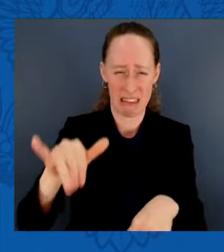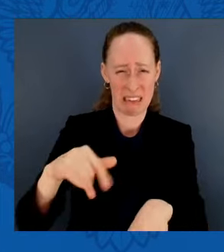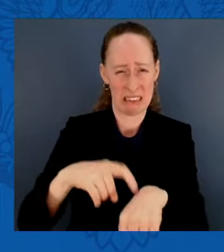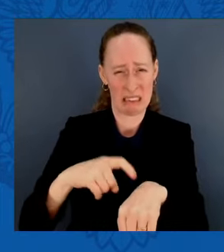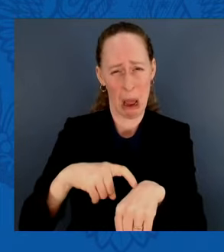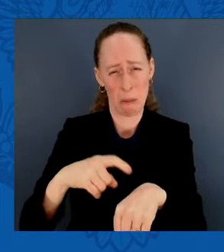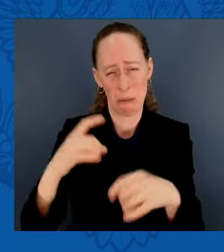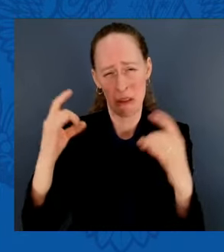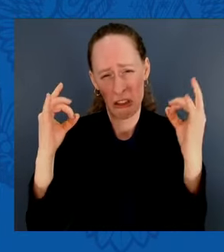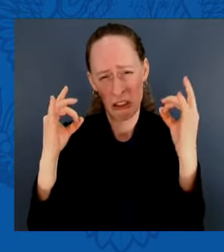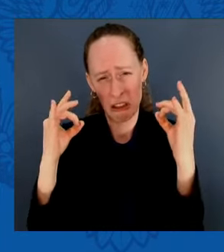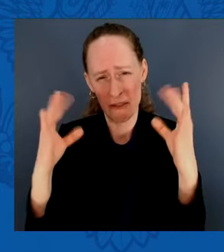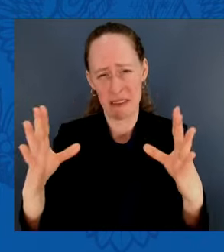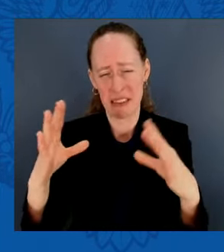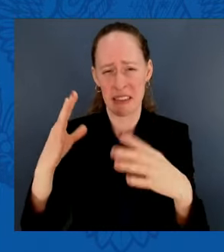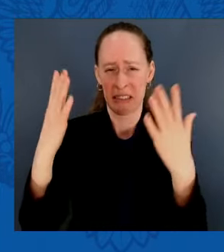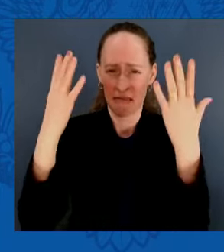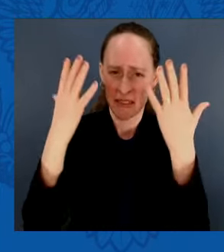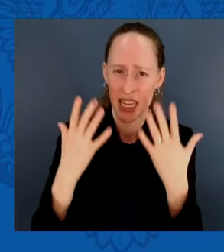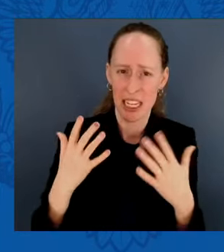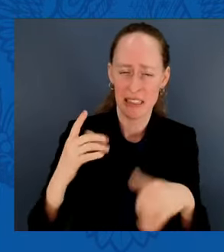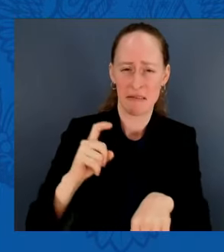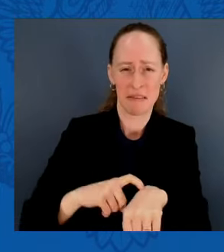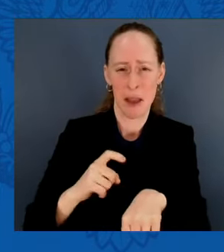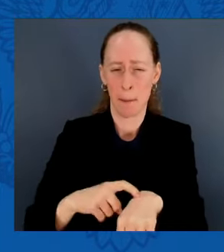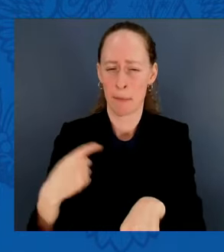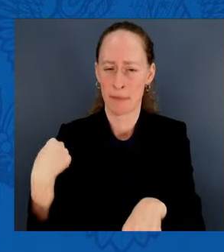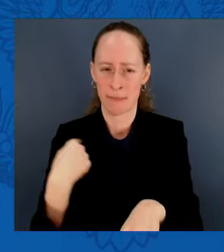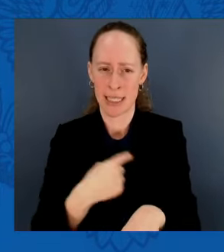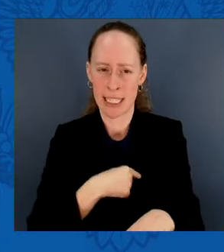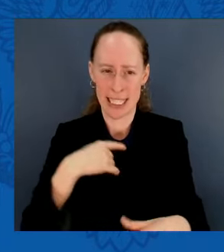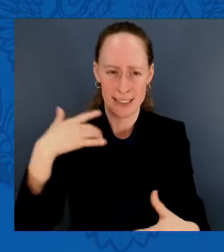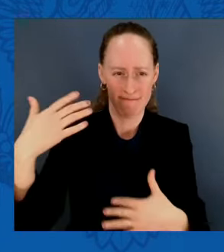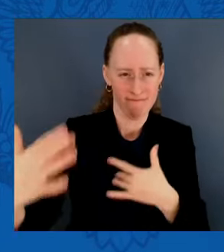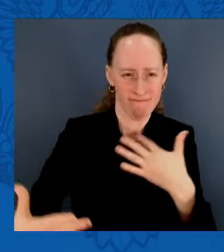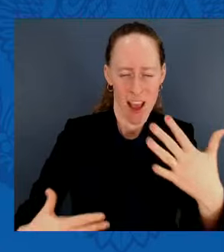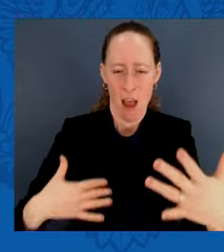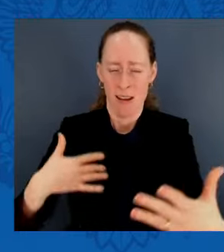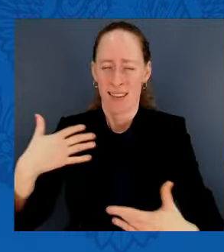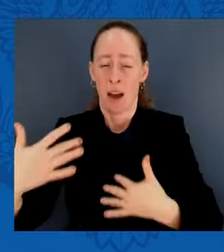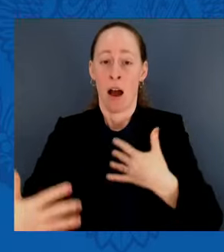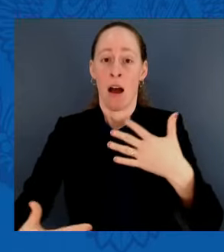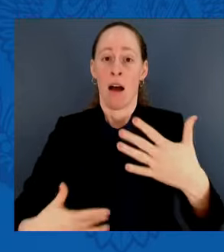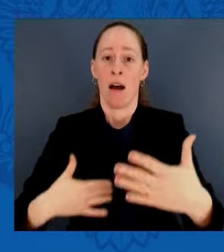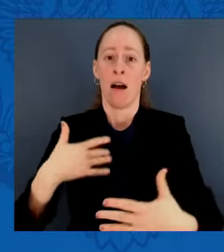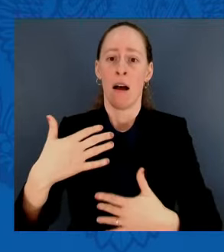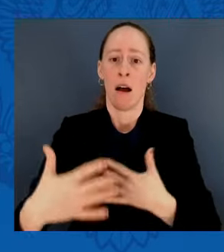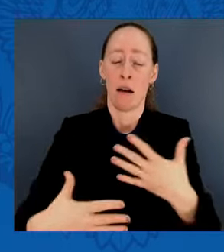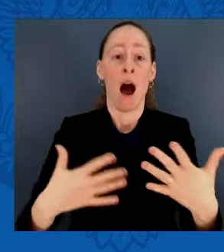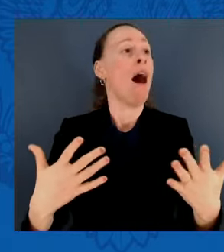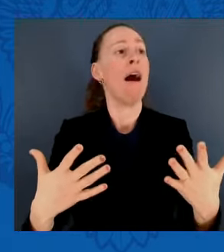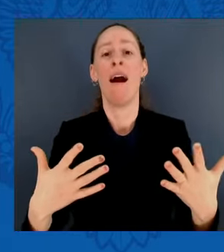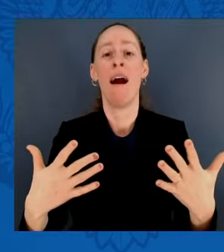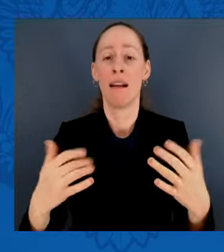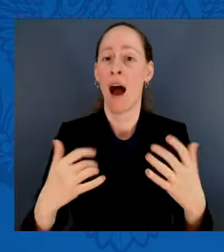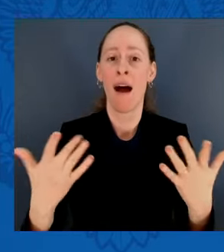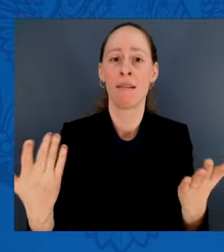1,000 cities and towns, the American people are writing the greatest comeback story never told.